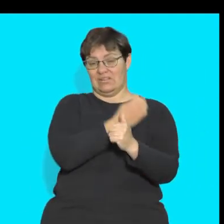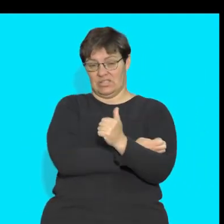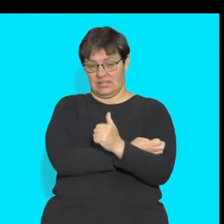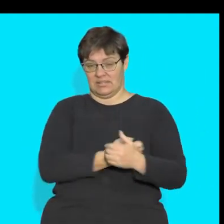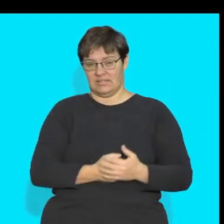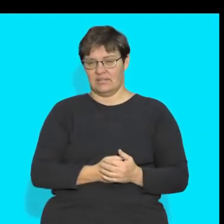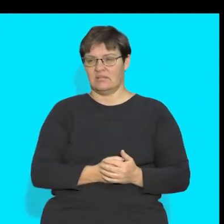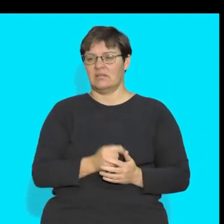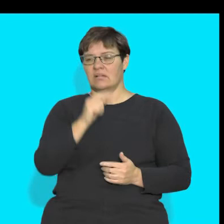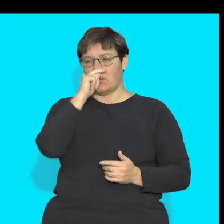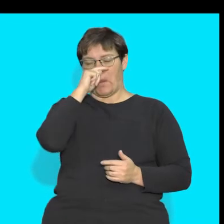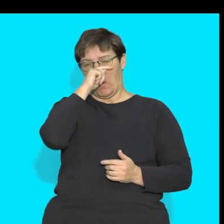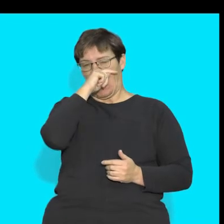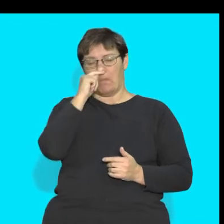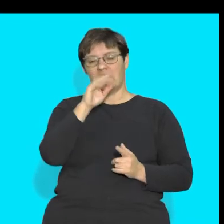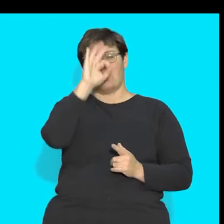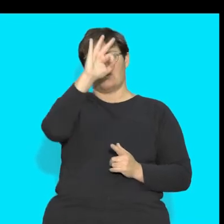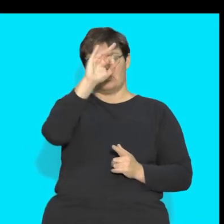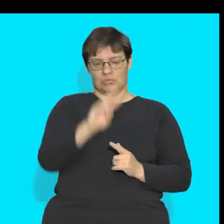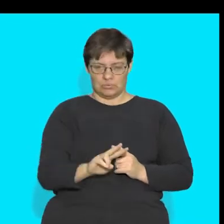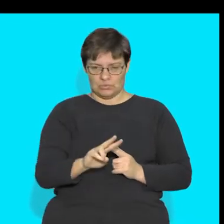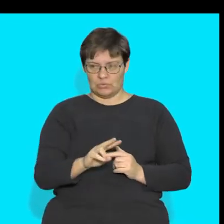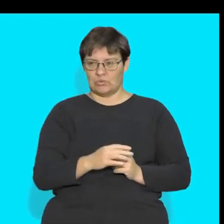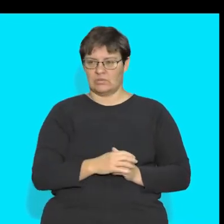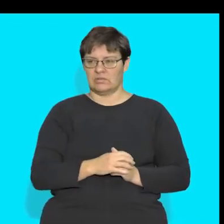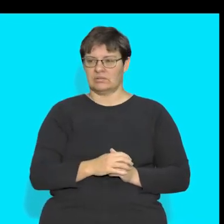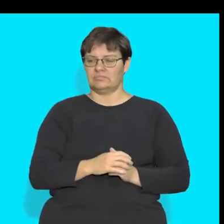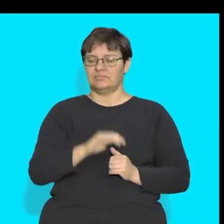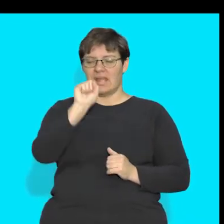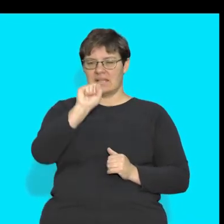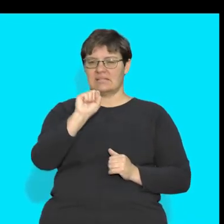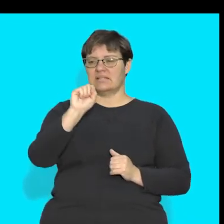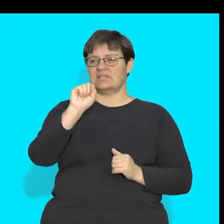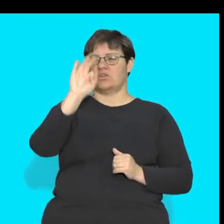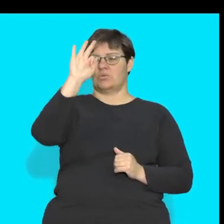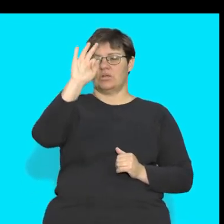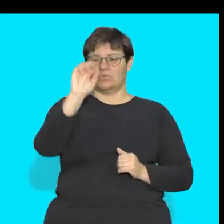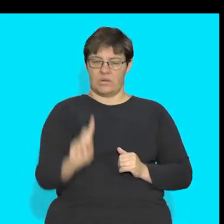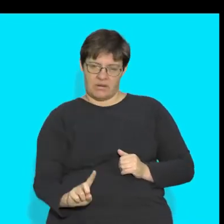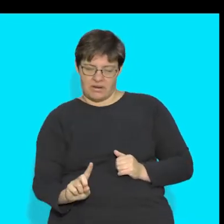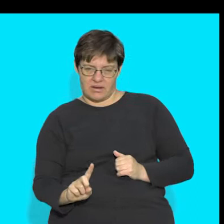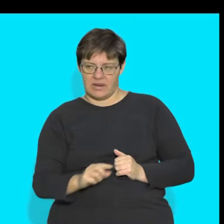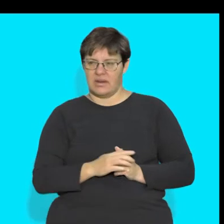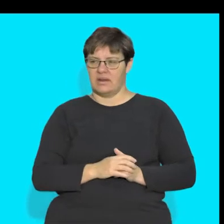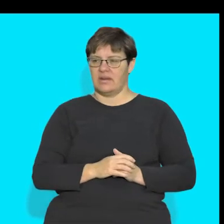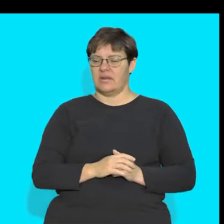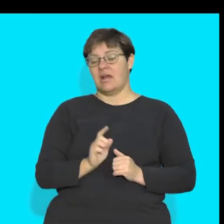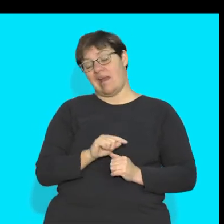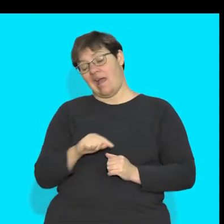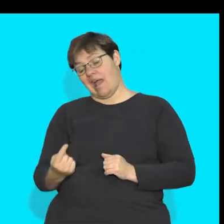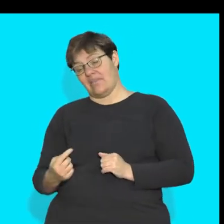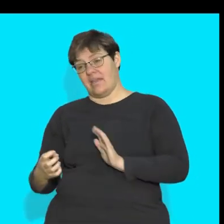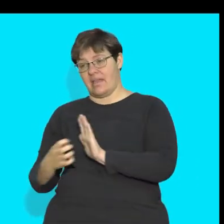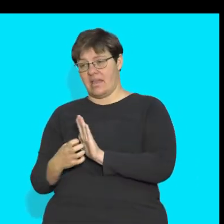here they show it going from 3 to 2, and then S is 3 to 1. And in the